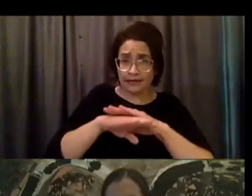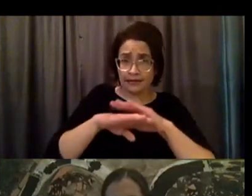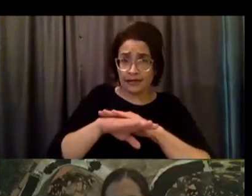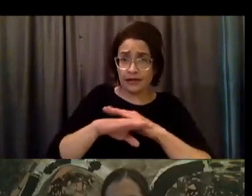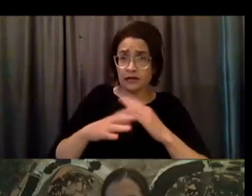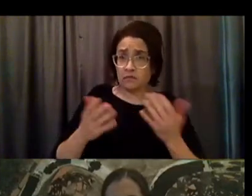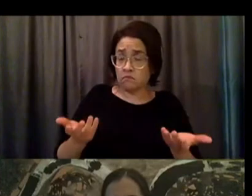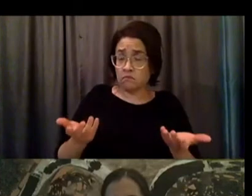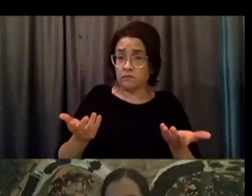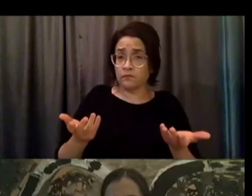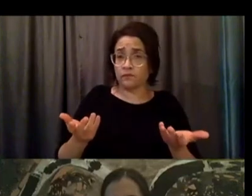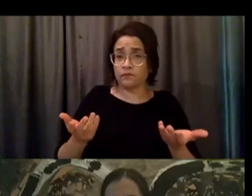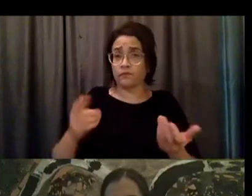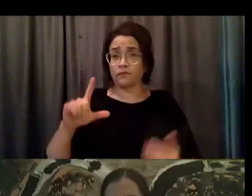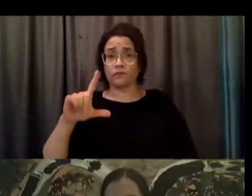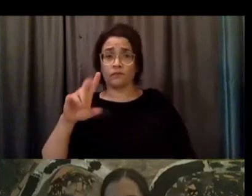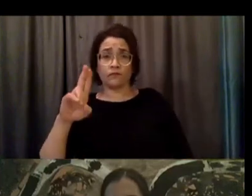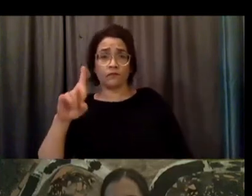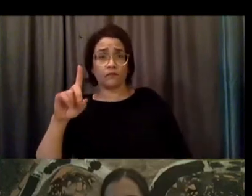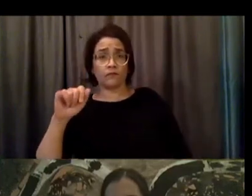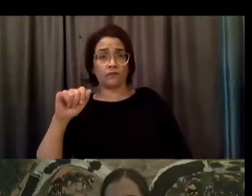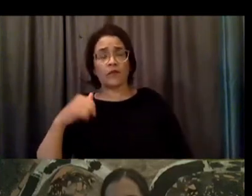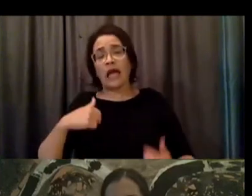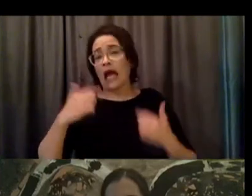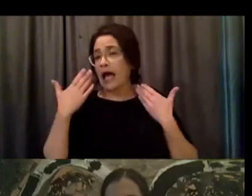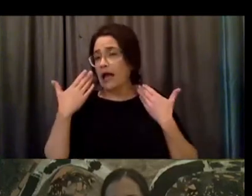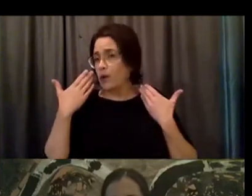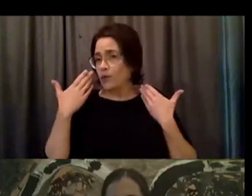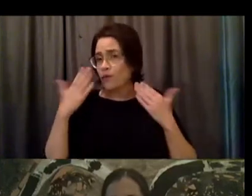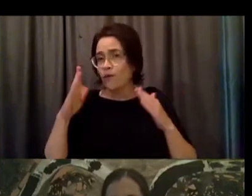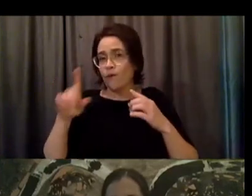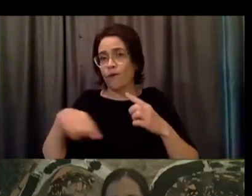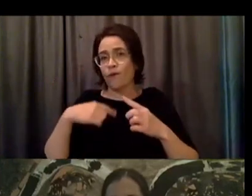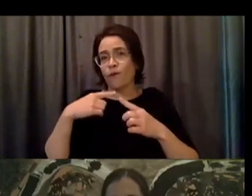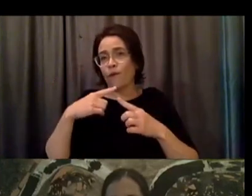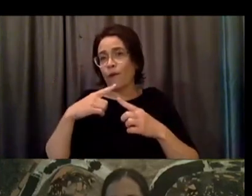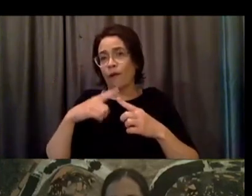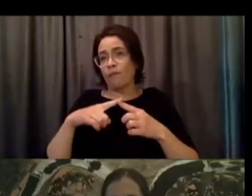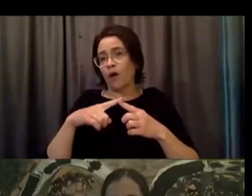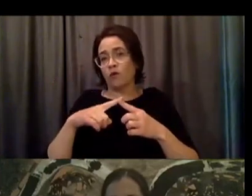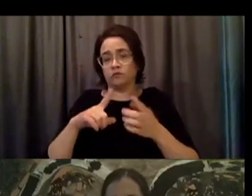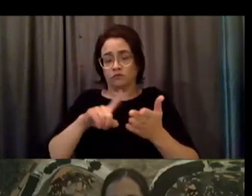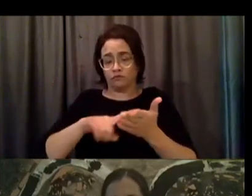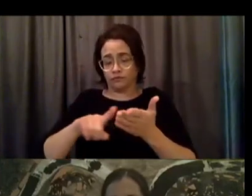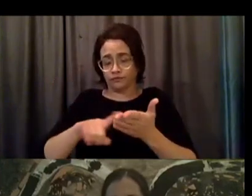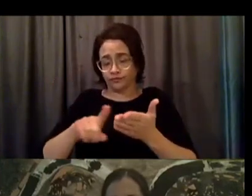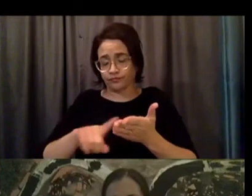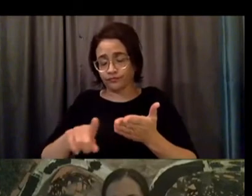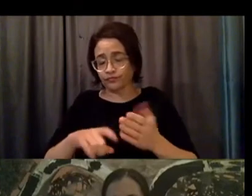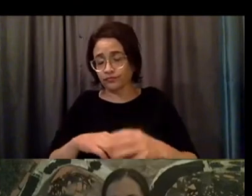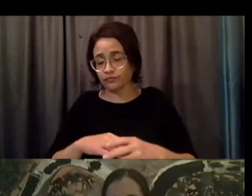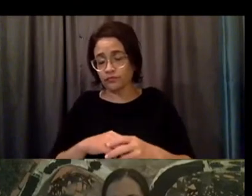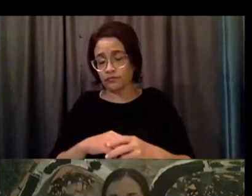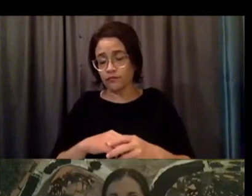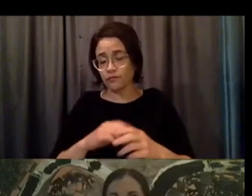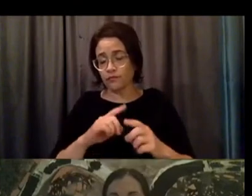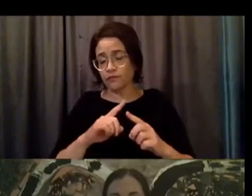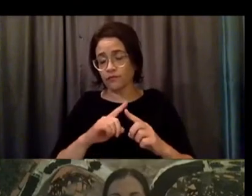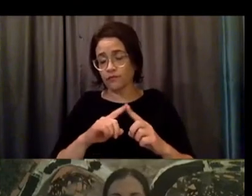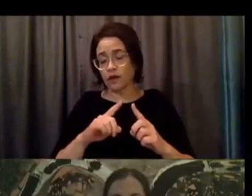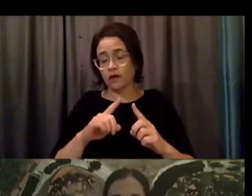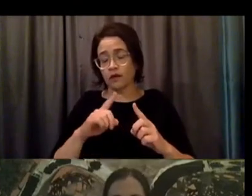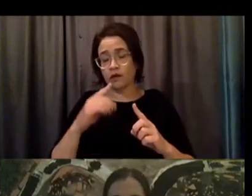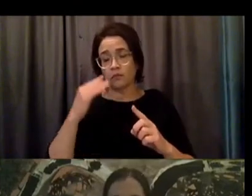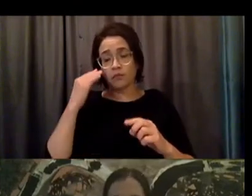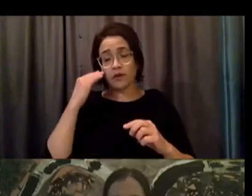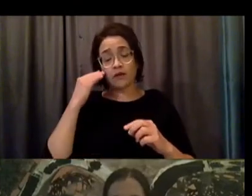I'm not aware of them being part of the research yet, but I know immediately after I, after, uh, the information was